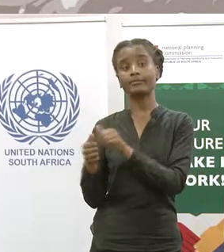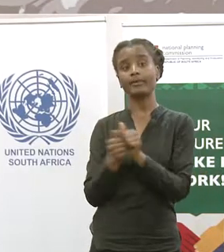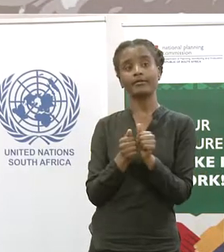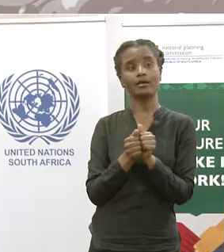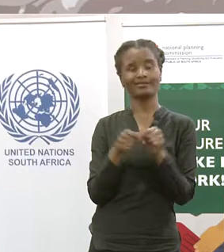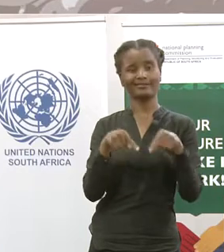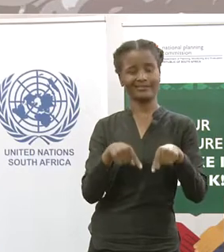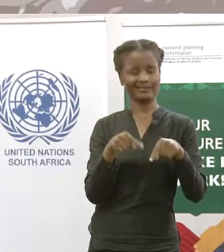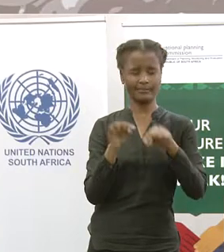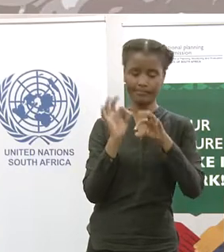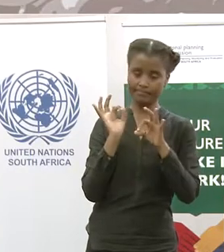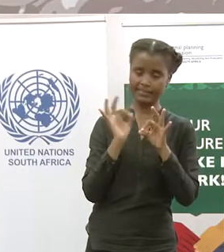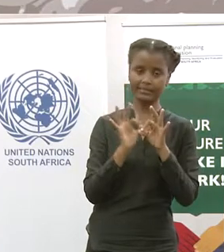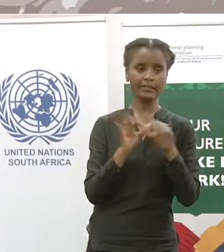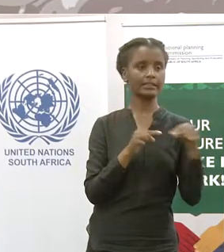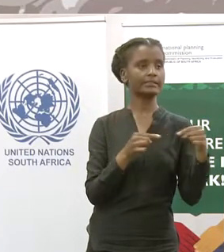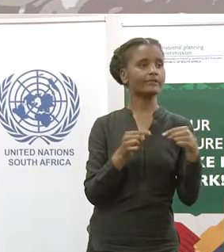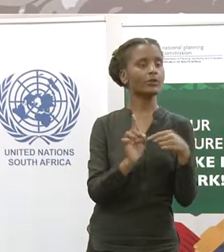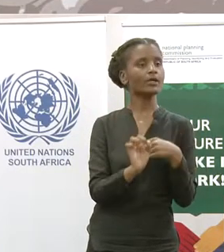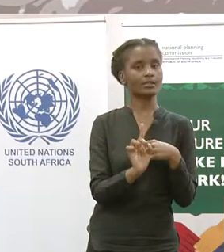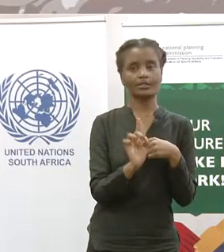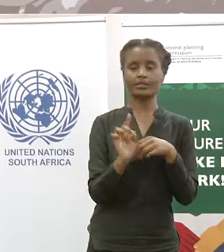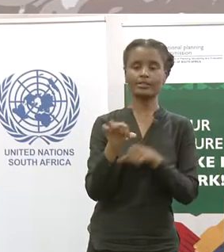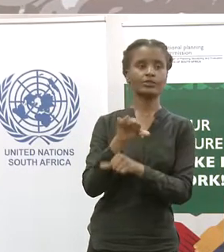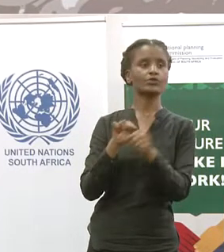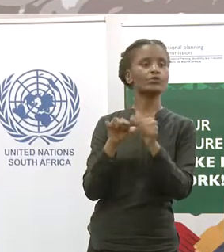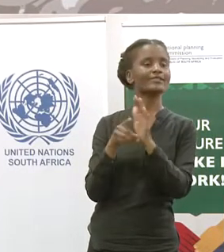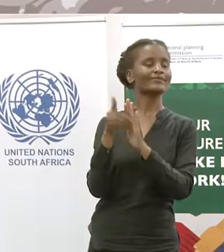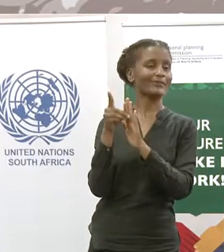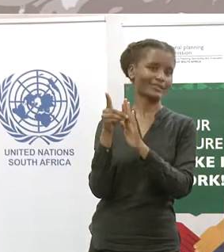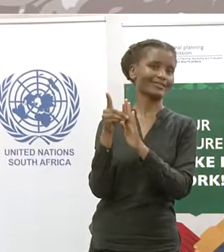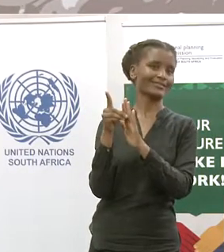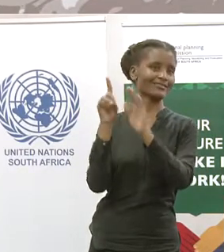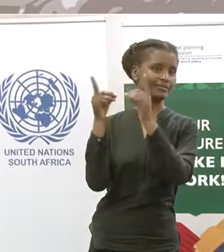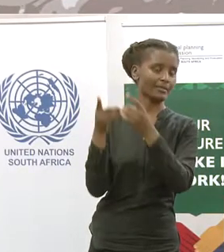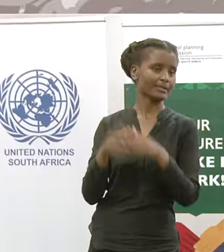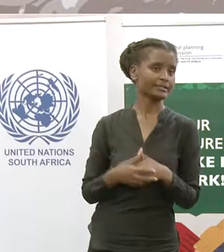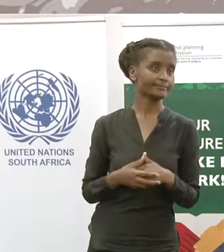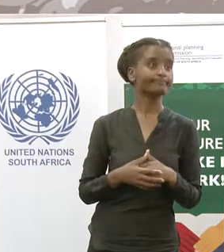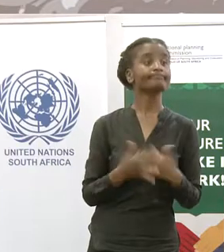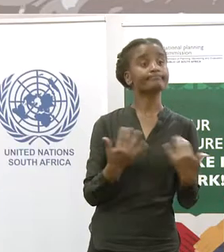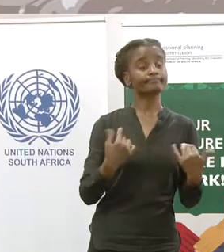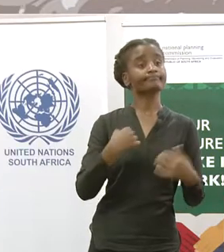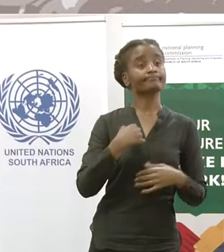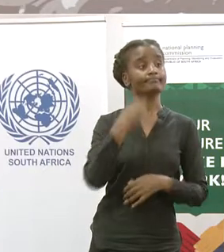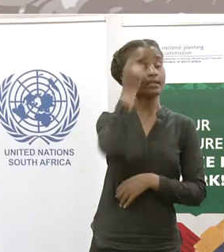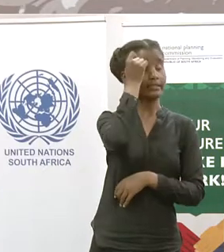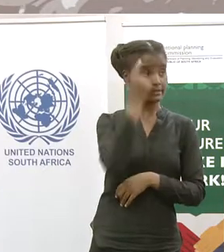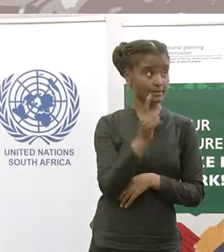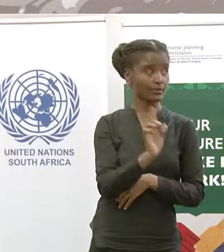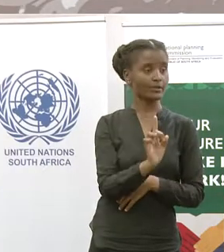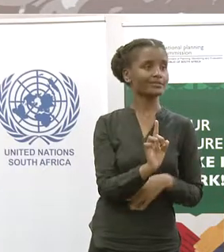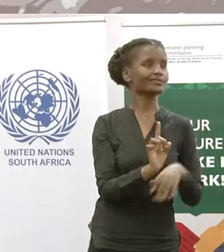this debate, we have the Department of Social Development. I do understand that from an